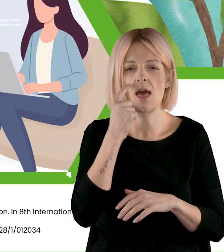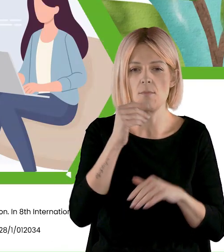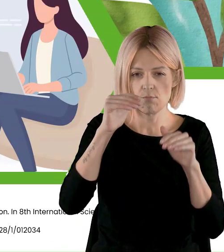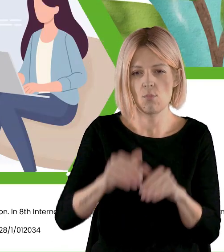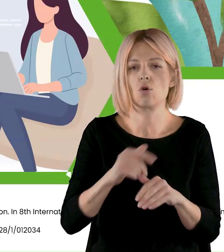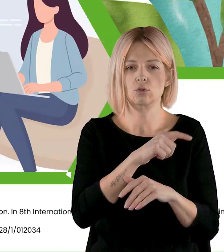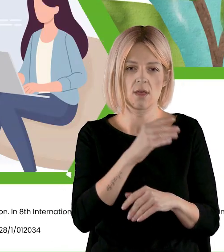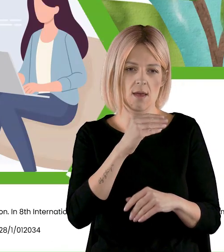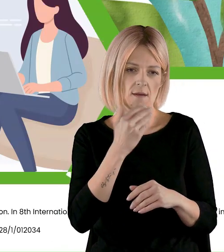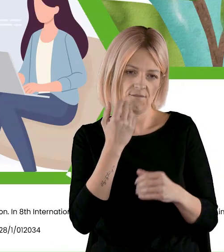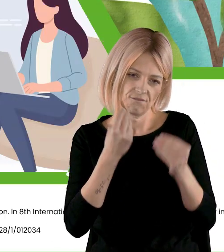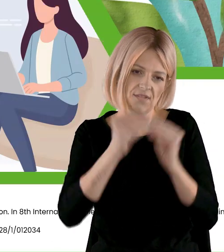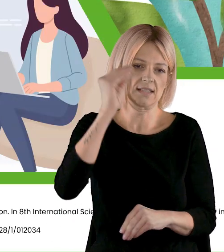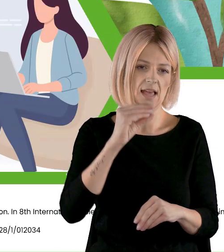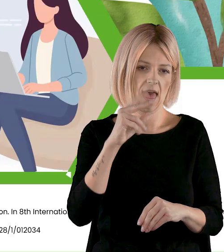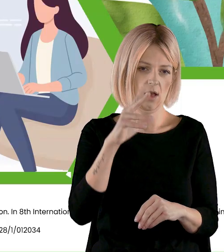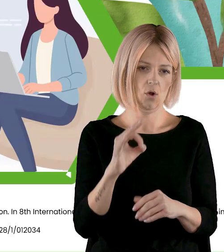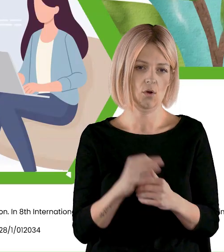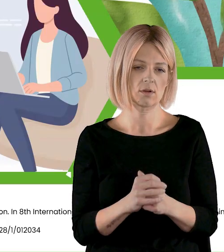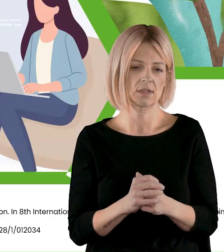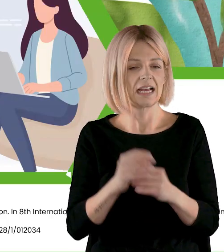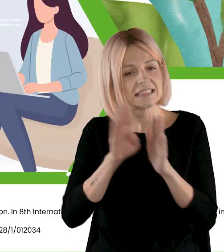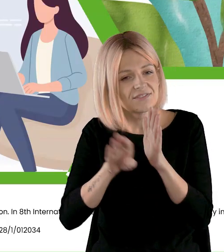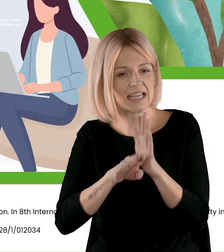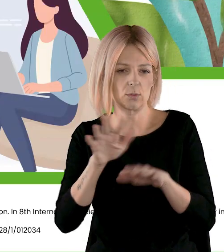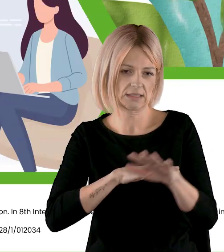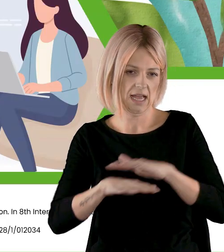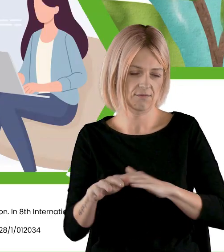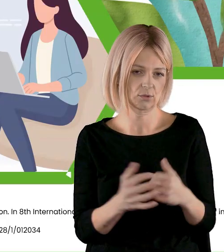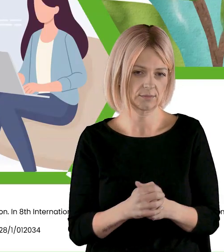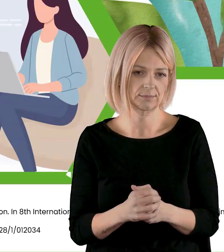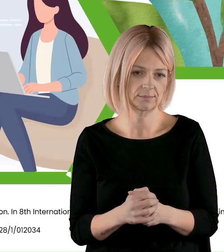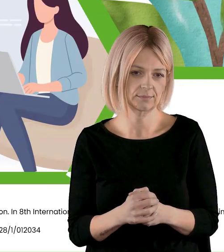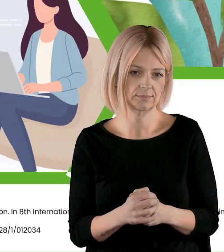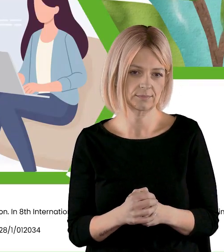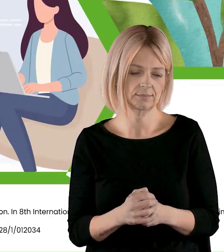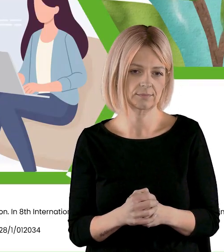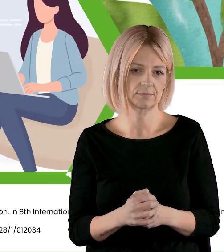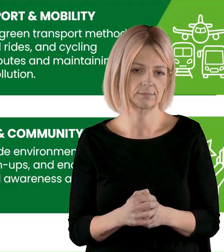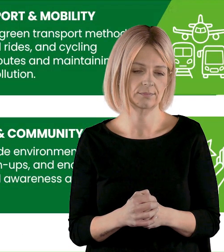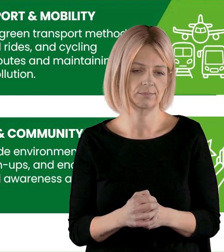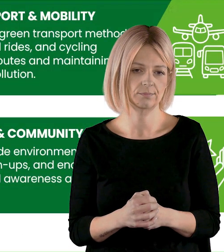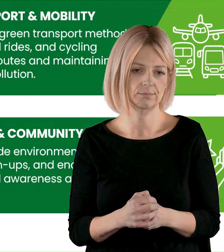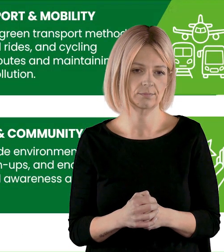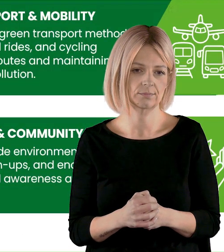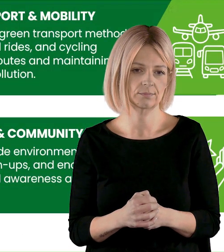make your work more green and eco-friendly.